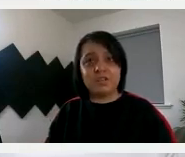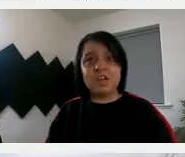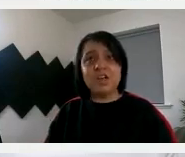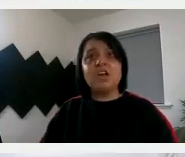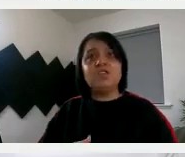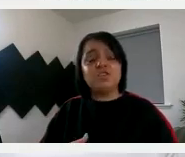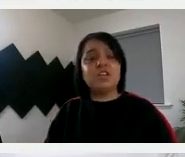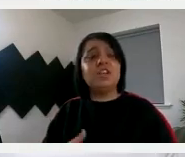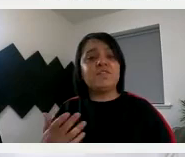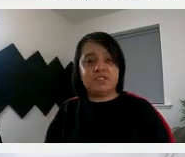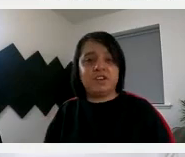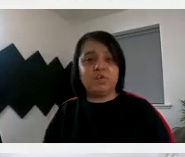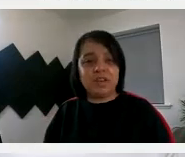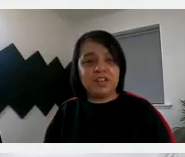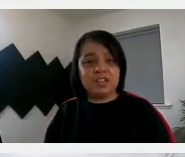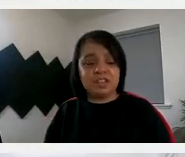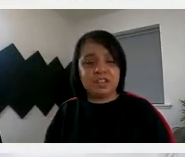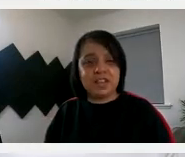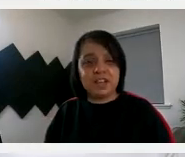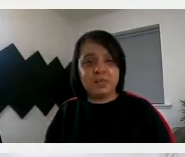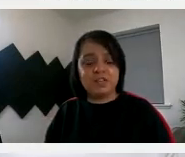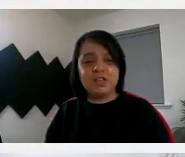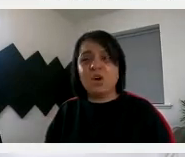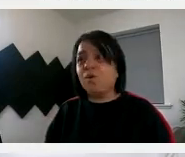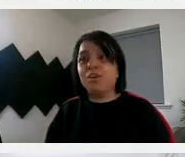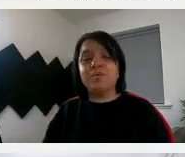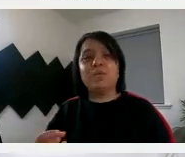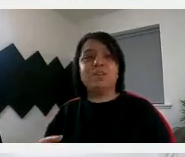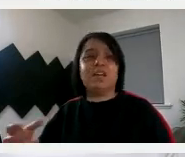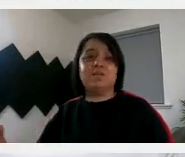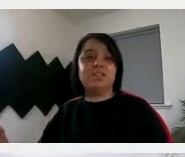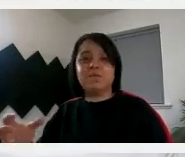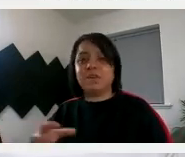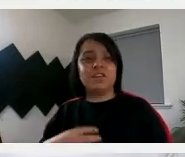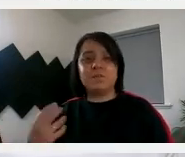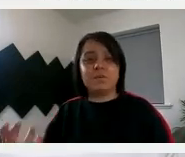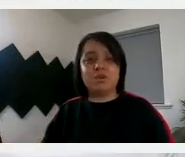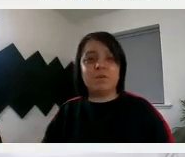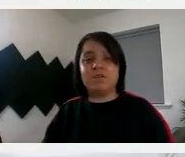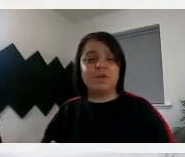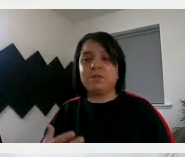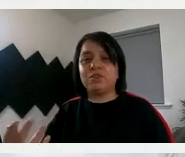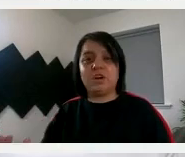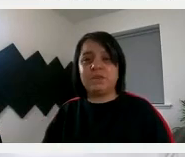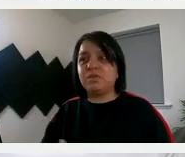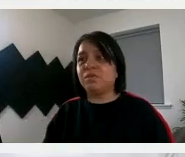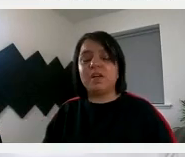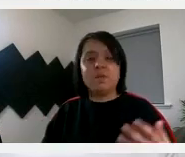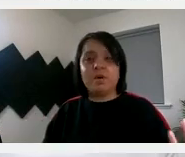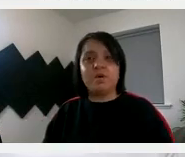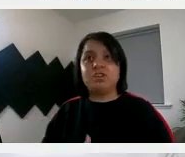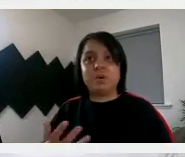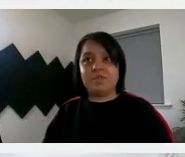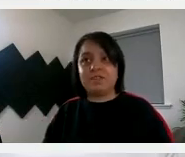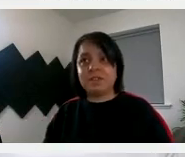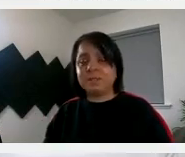language. Usually if it's followed by English as a second language, or it could be one of the languages like they're brought up in, like Punjabi or